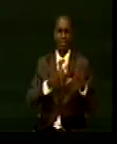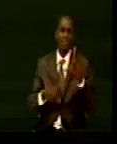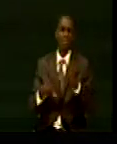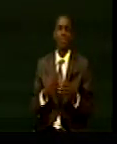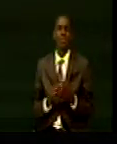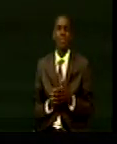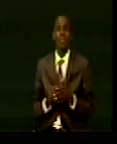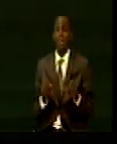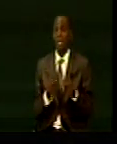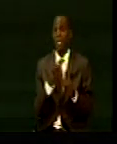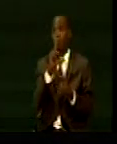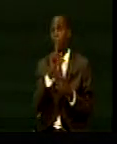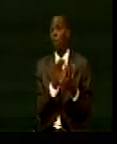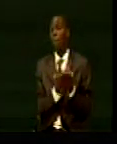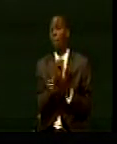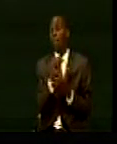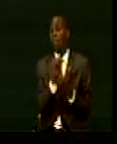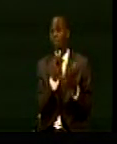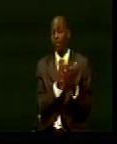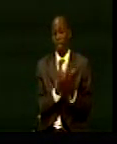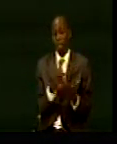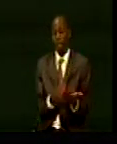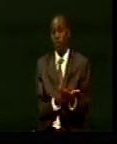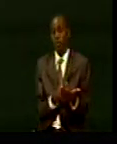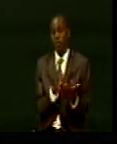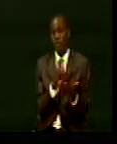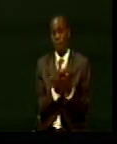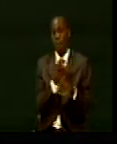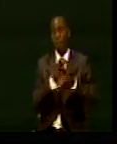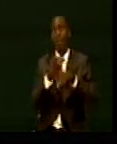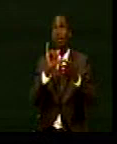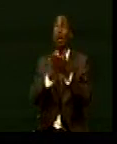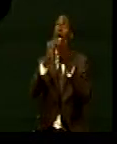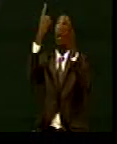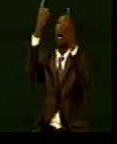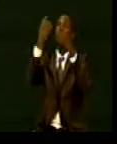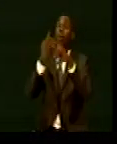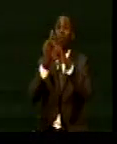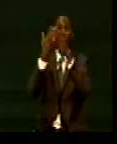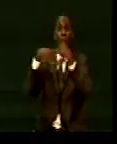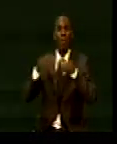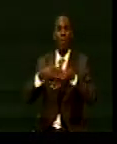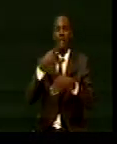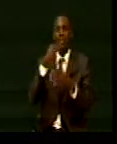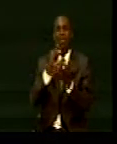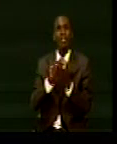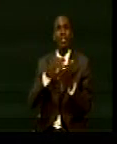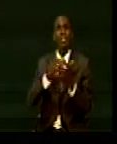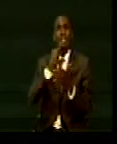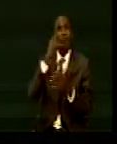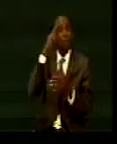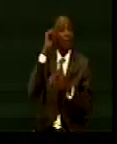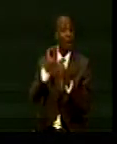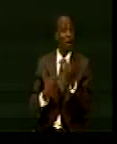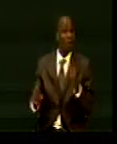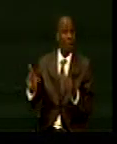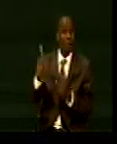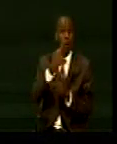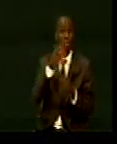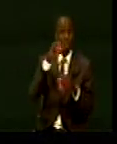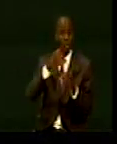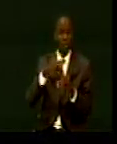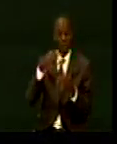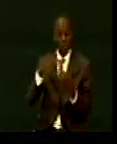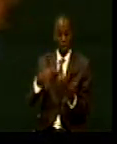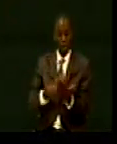that gospel, that message that comes from heaven, and it says it's for everyone, it's the gospel of Christ, it's the gospel